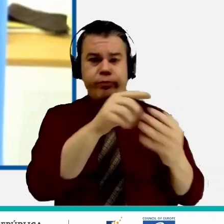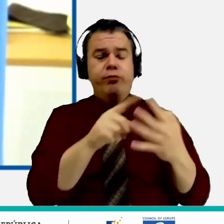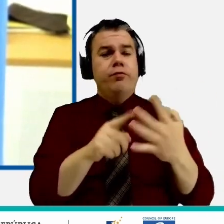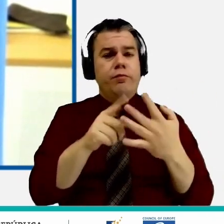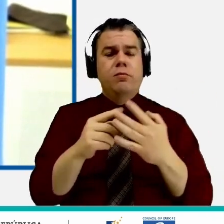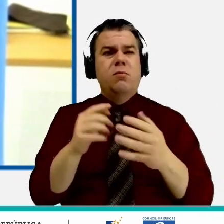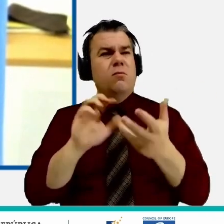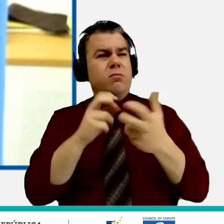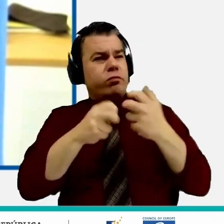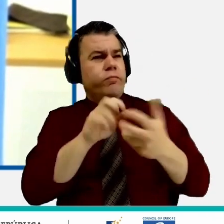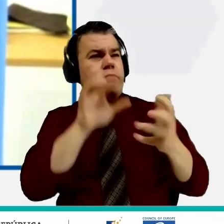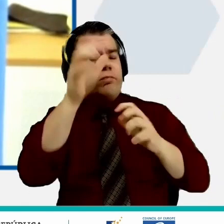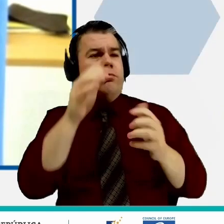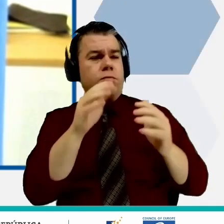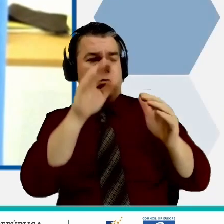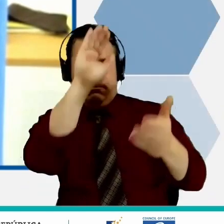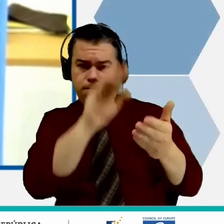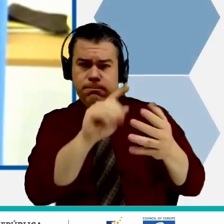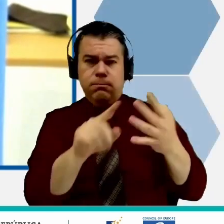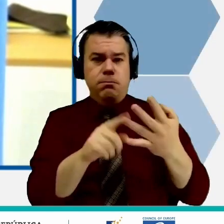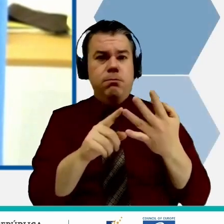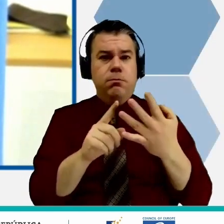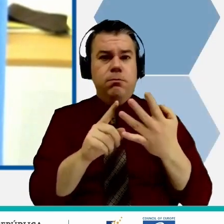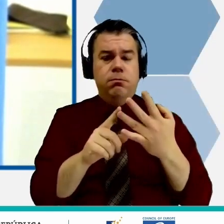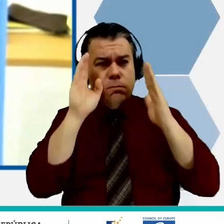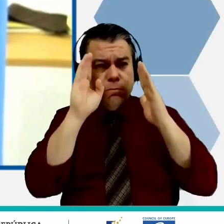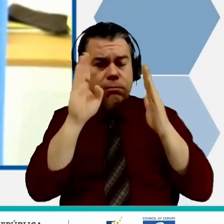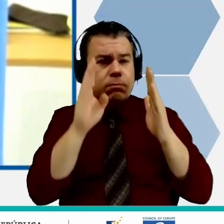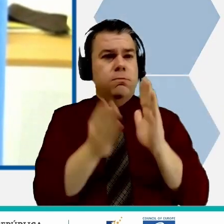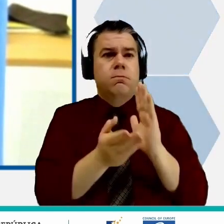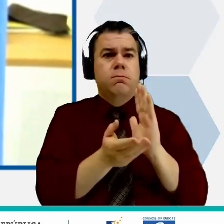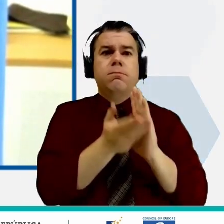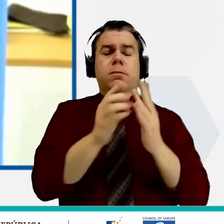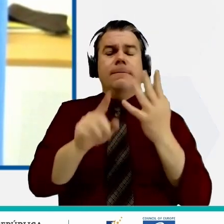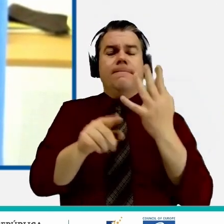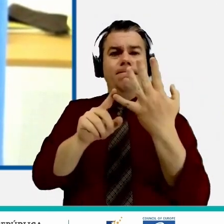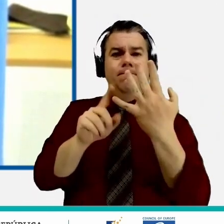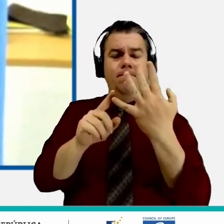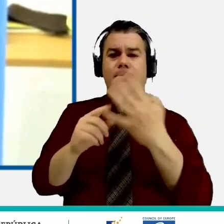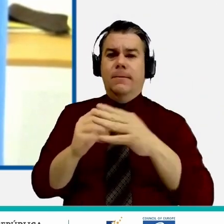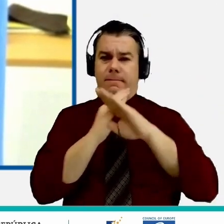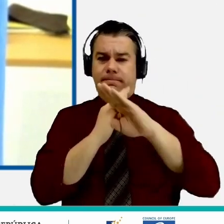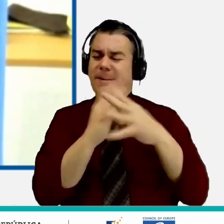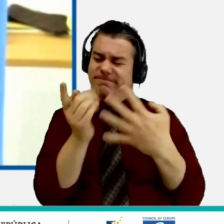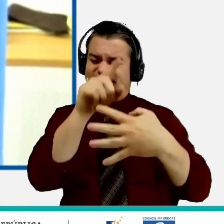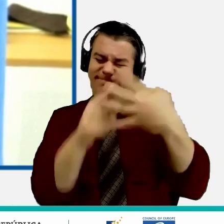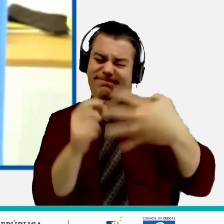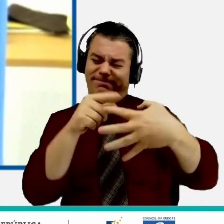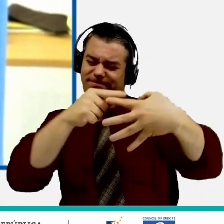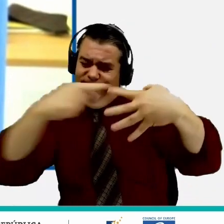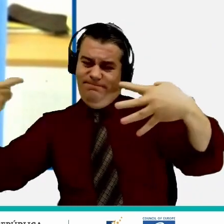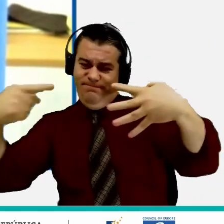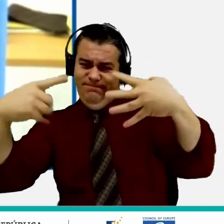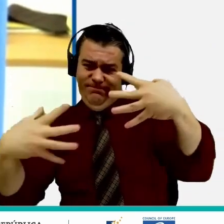governance, and very importantly, focusing on prevention. So let me start with transboundary cooperation, which is